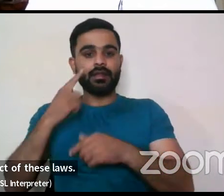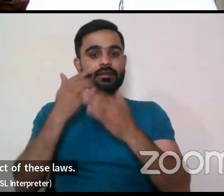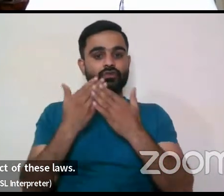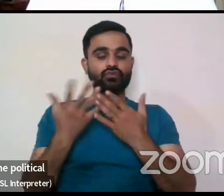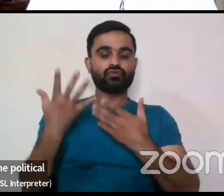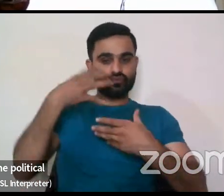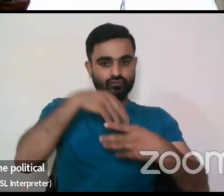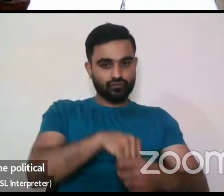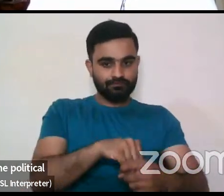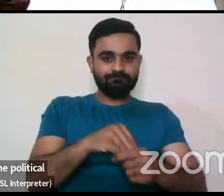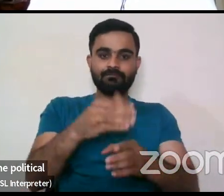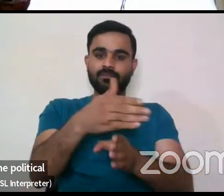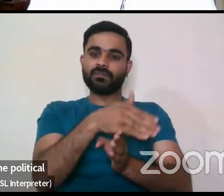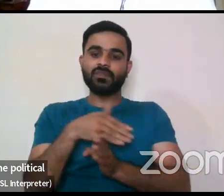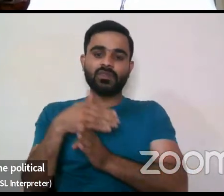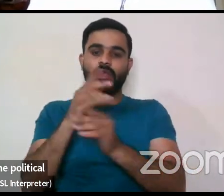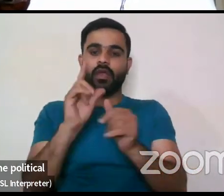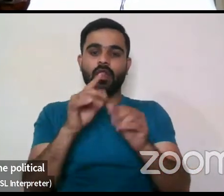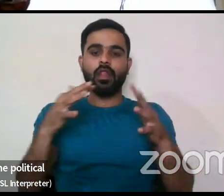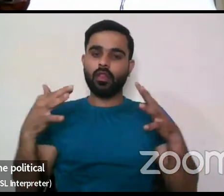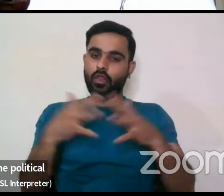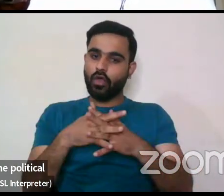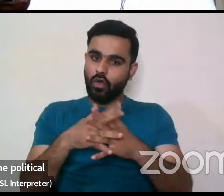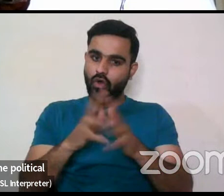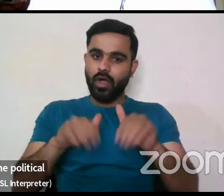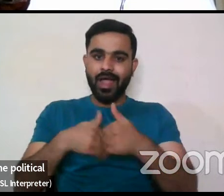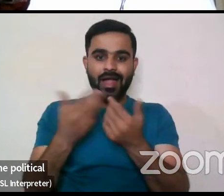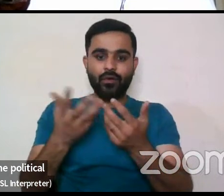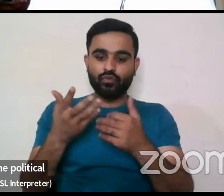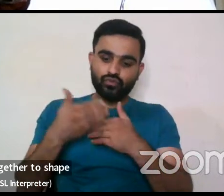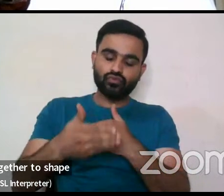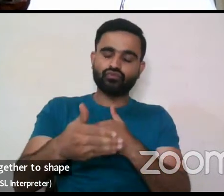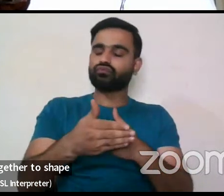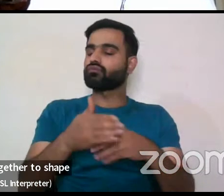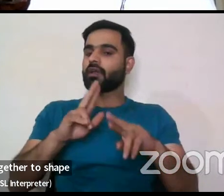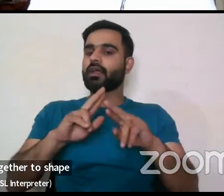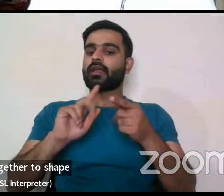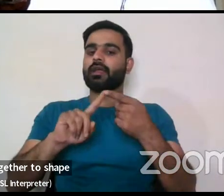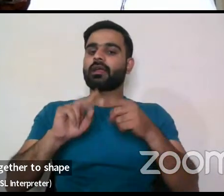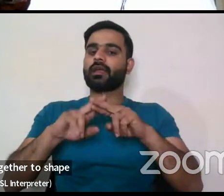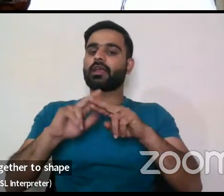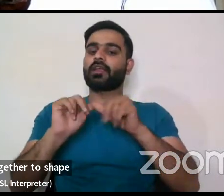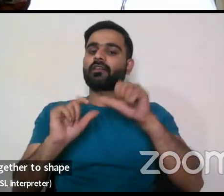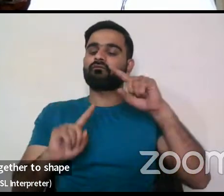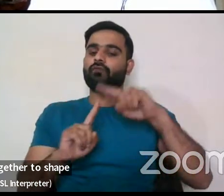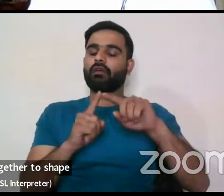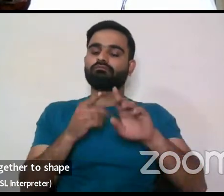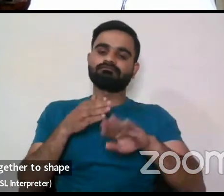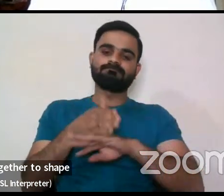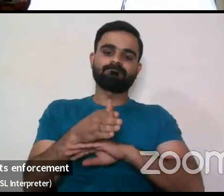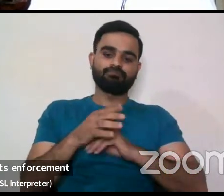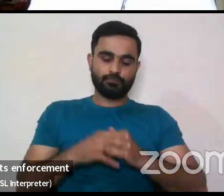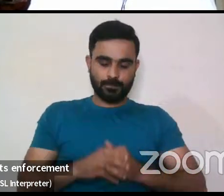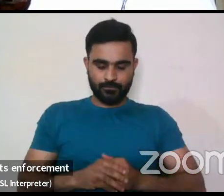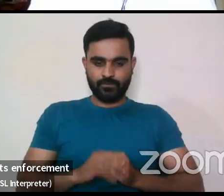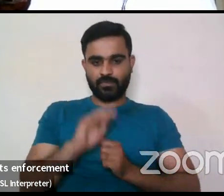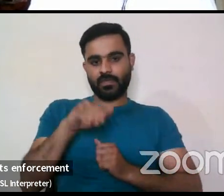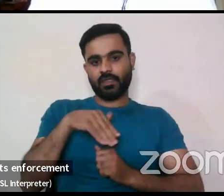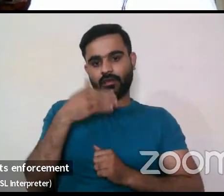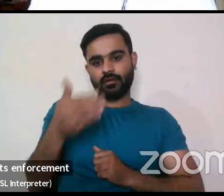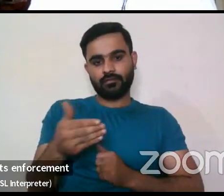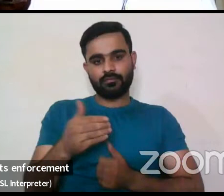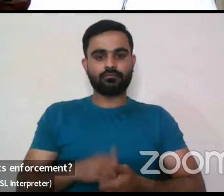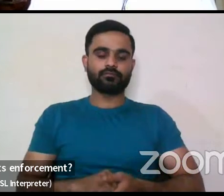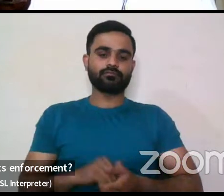together to shape these laws, and how then that affects enforcement. So the first chapter then draws